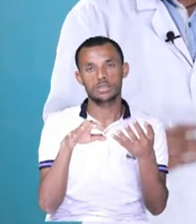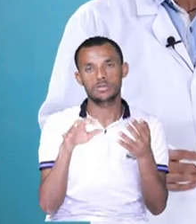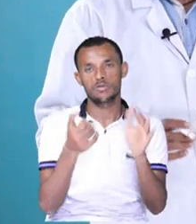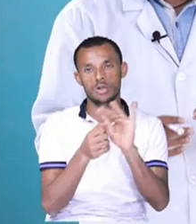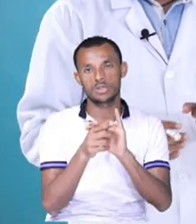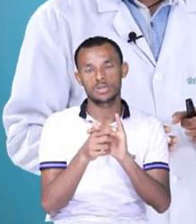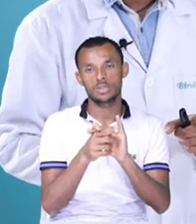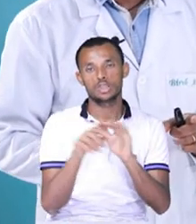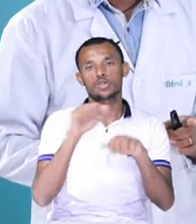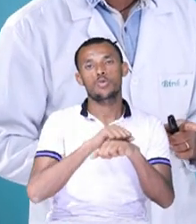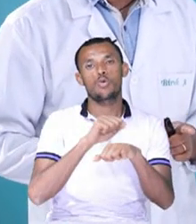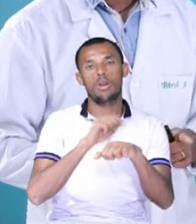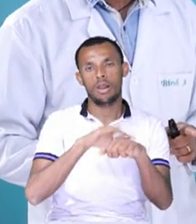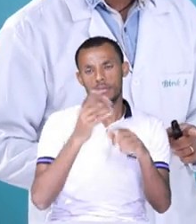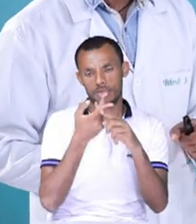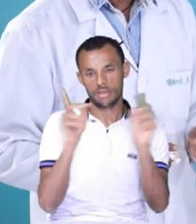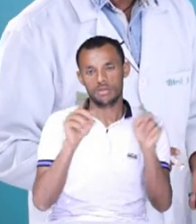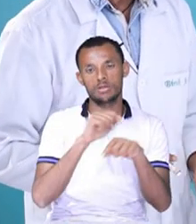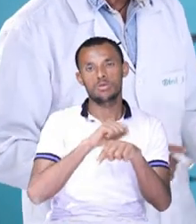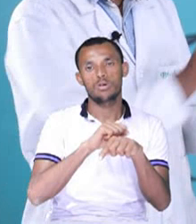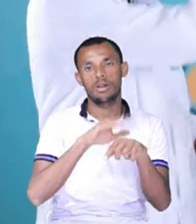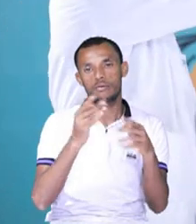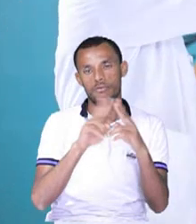especially for a solid species.